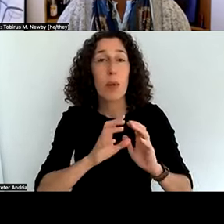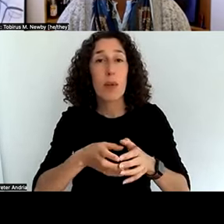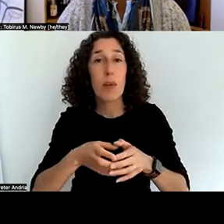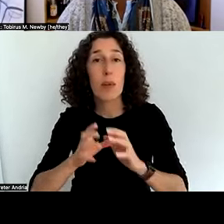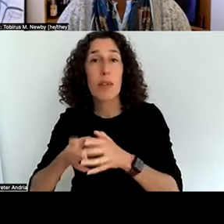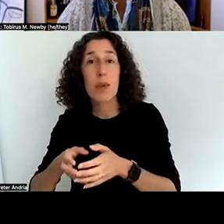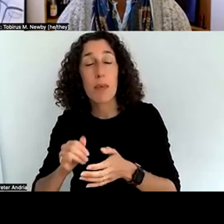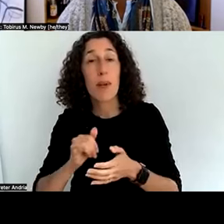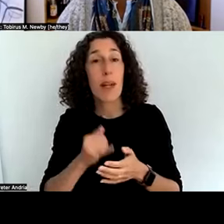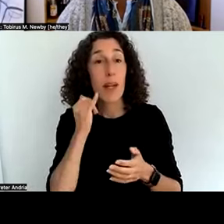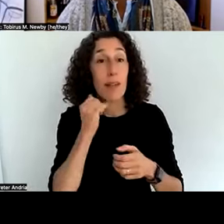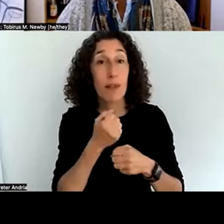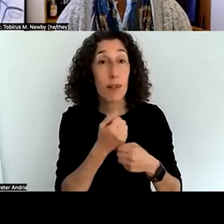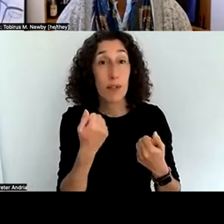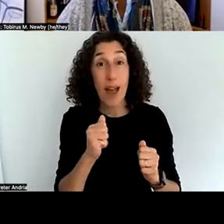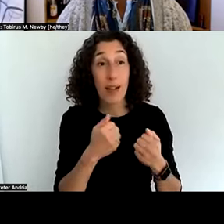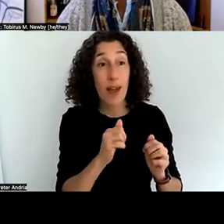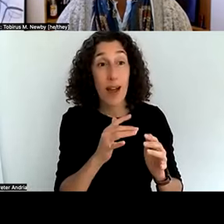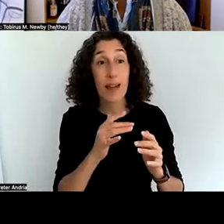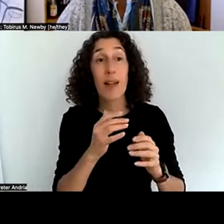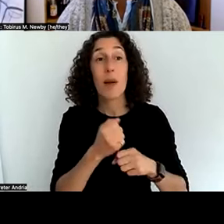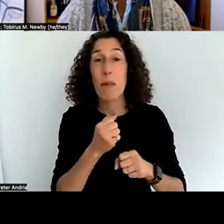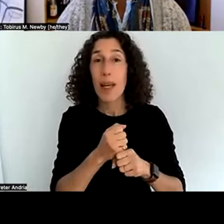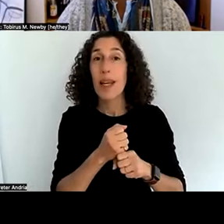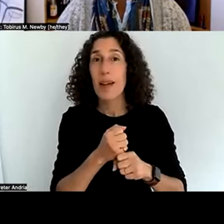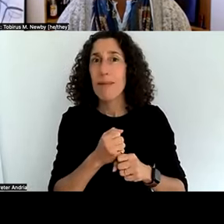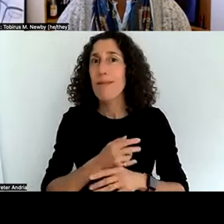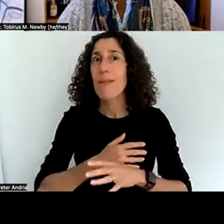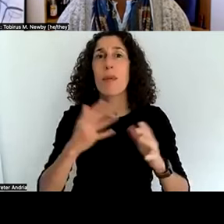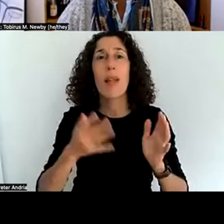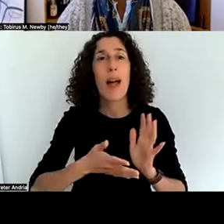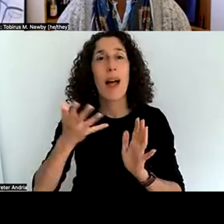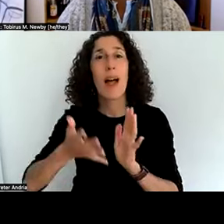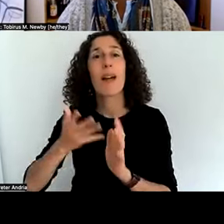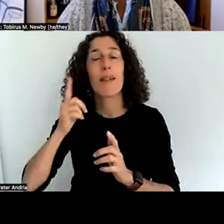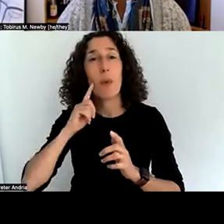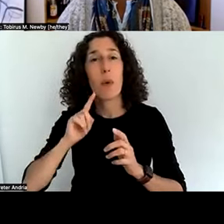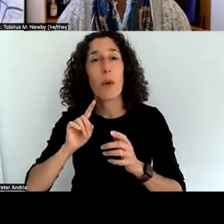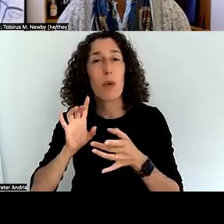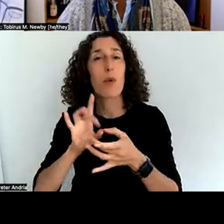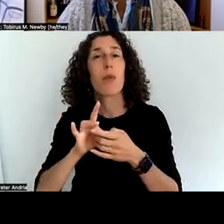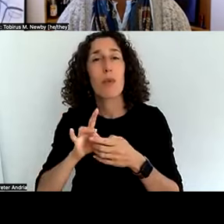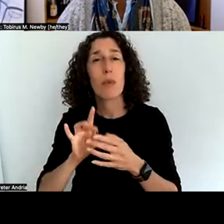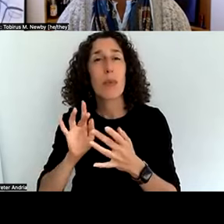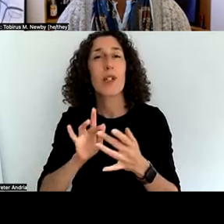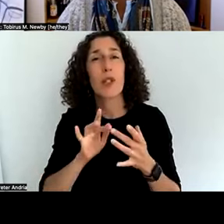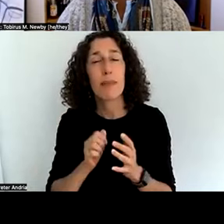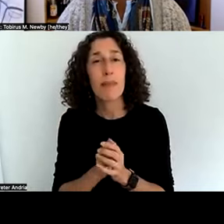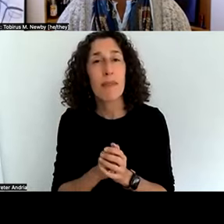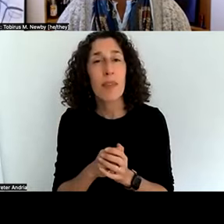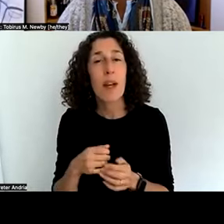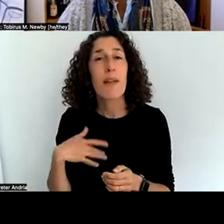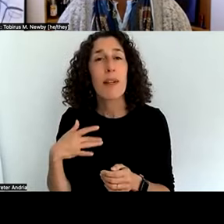multiplies. That's the optimist in me. But I still think that there's still additional